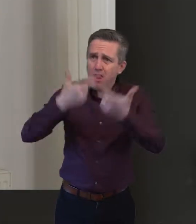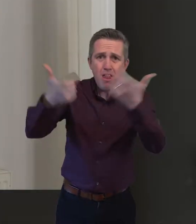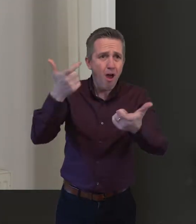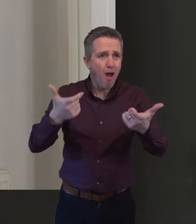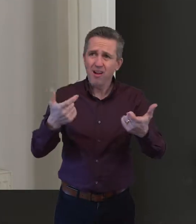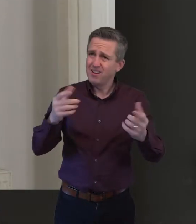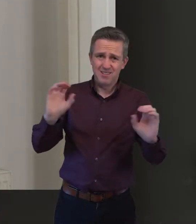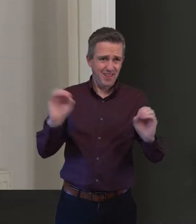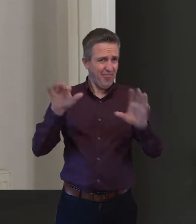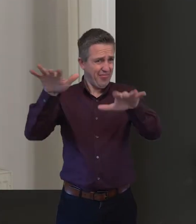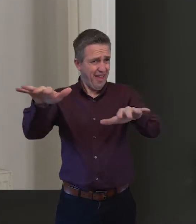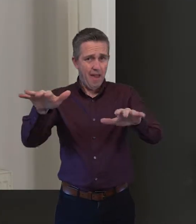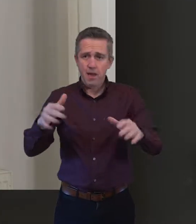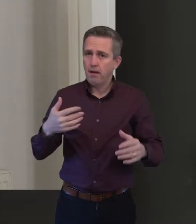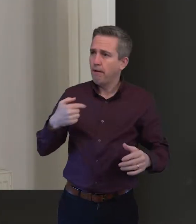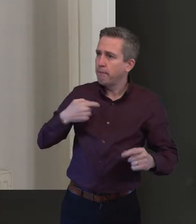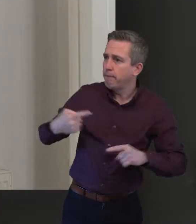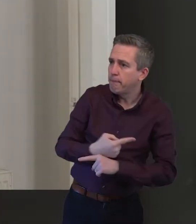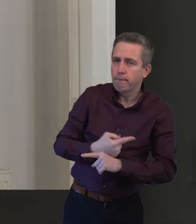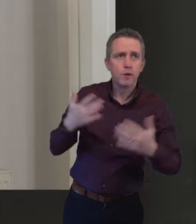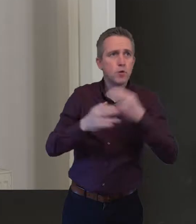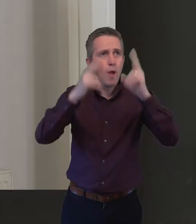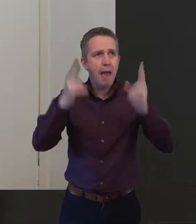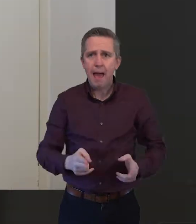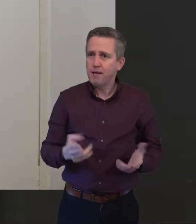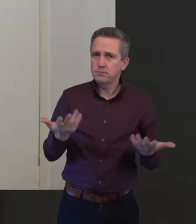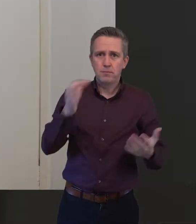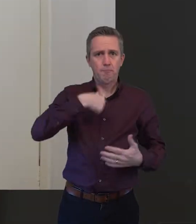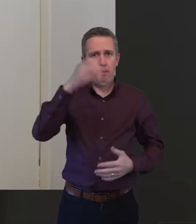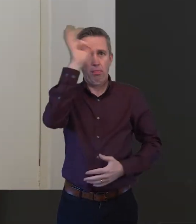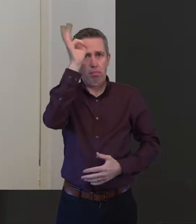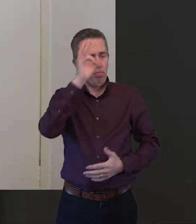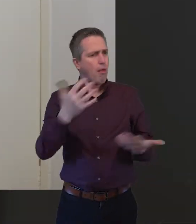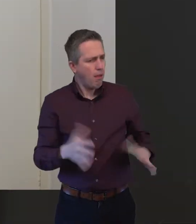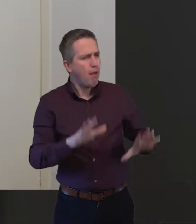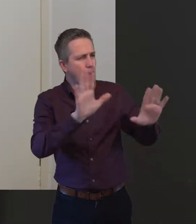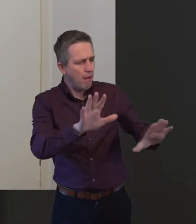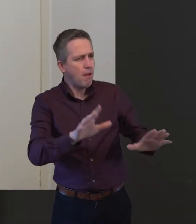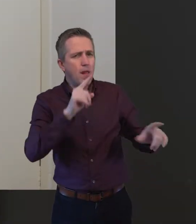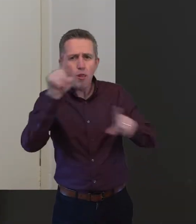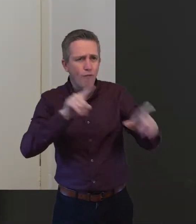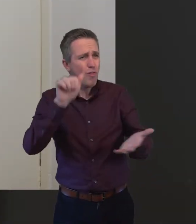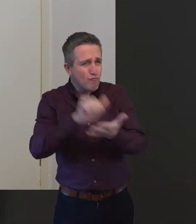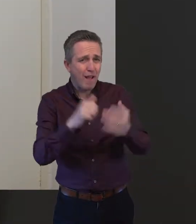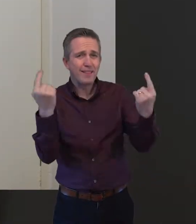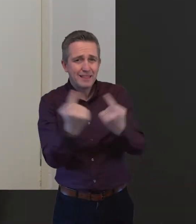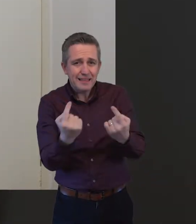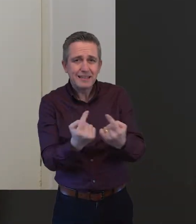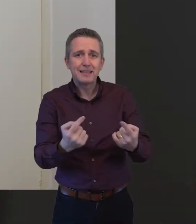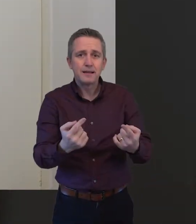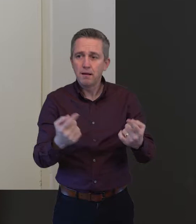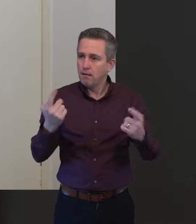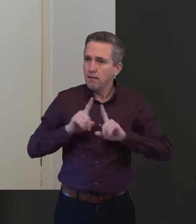excuse right me, I'm not knowing the name of everything. I've just moved into a new home. Stop. Ready? Ready.